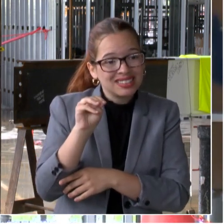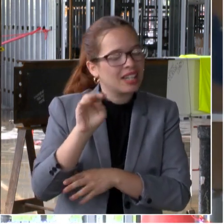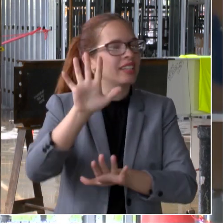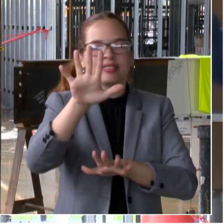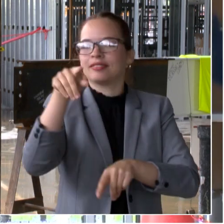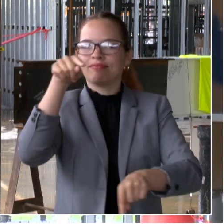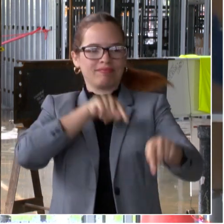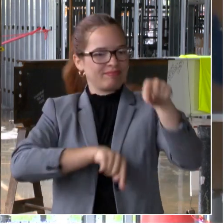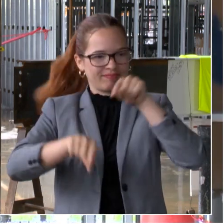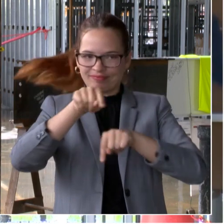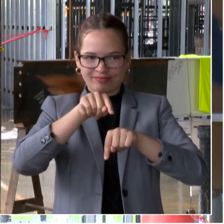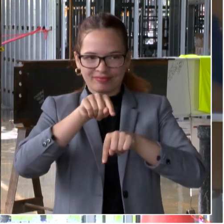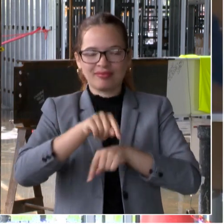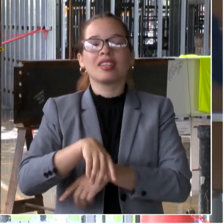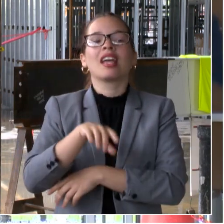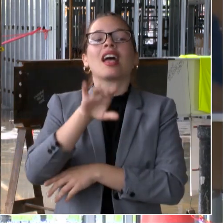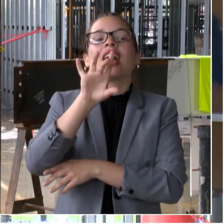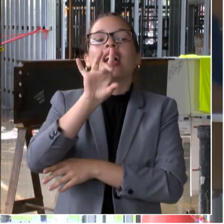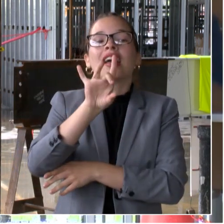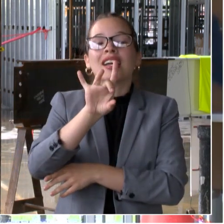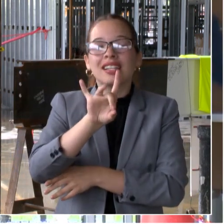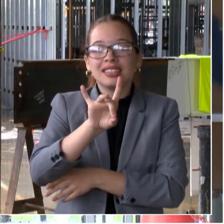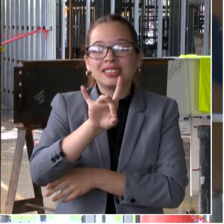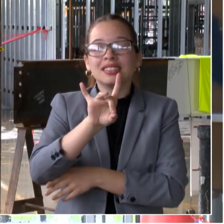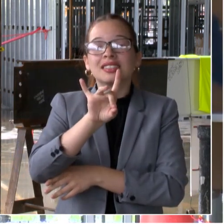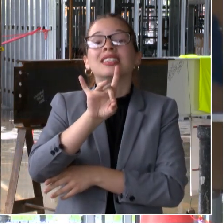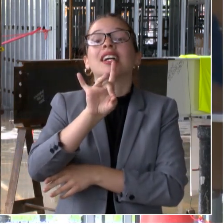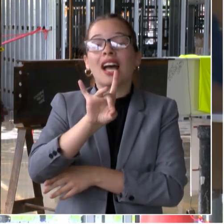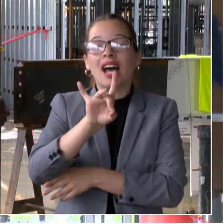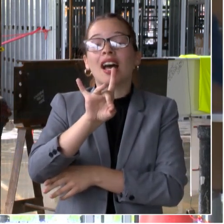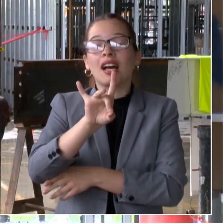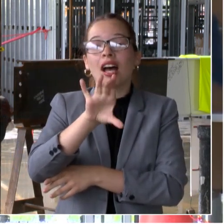896 million point two